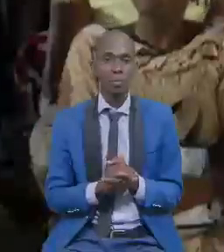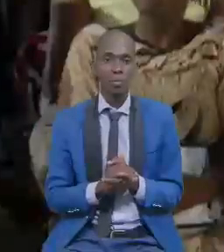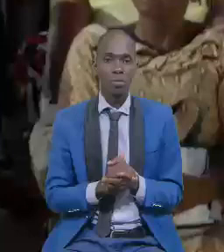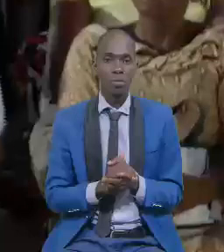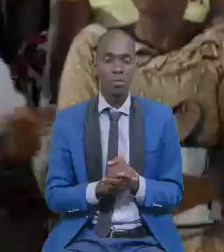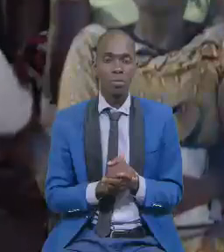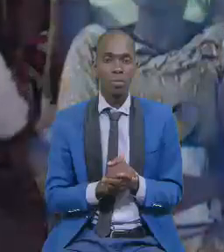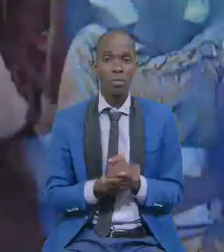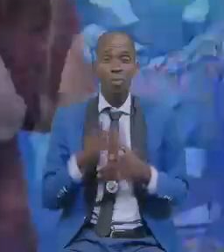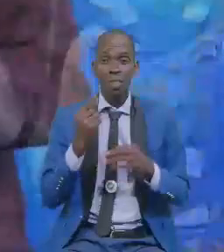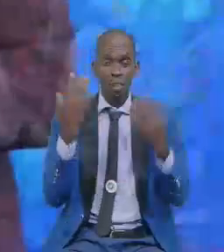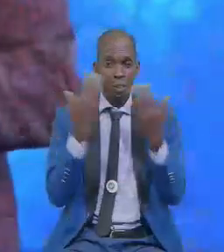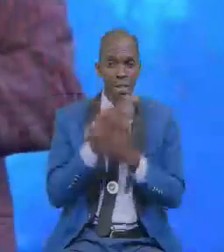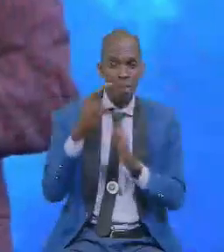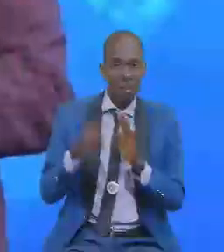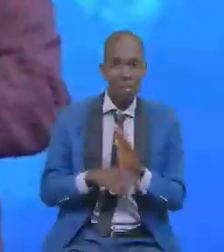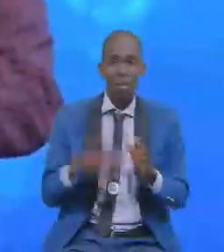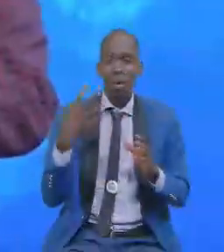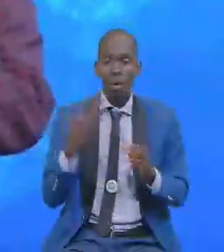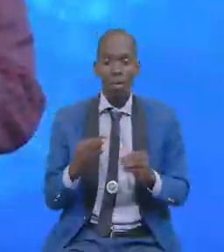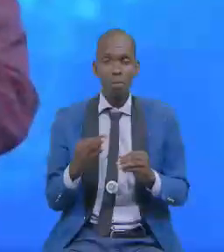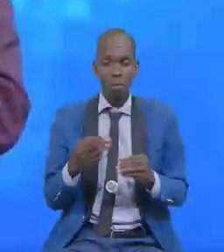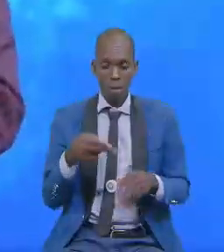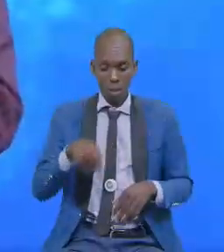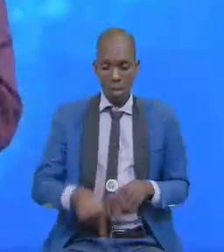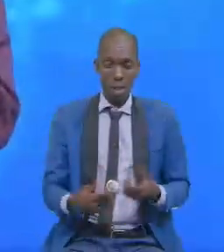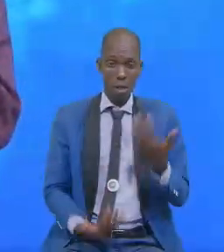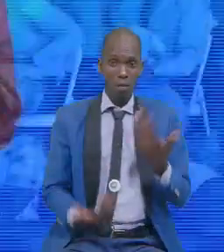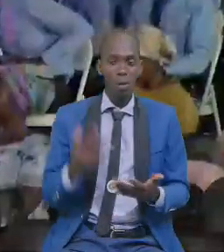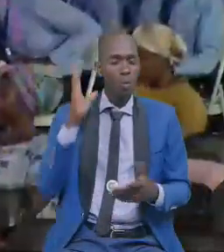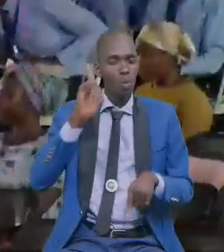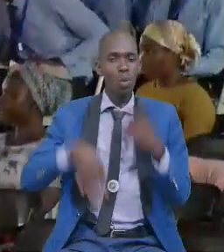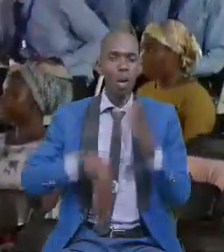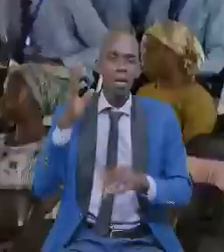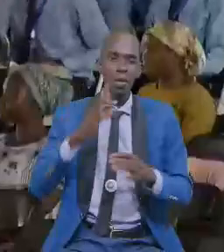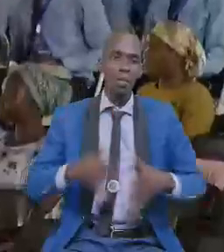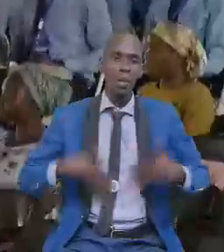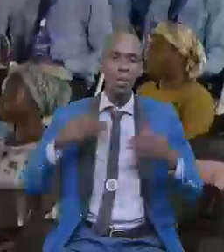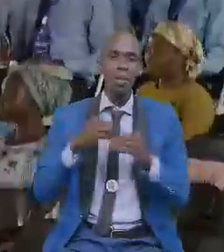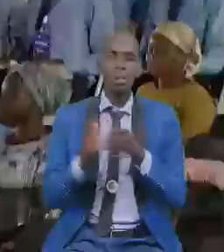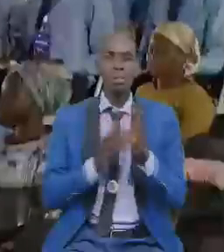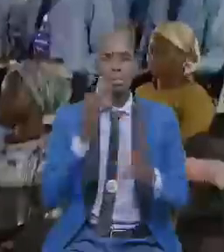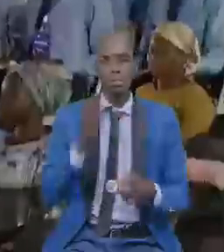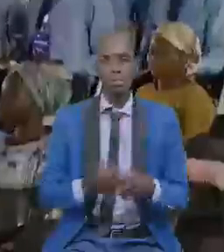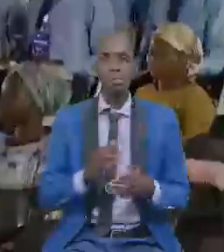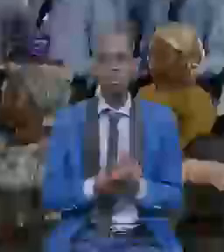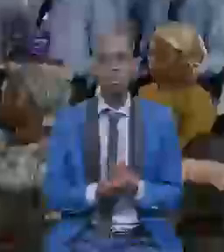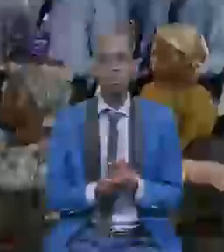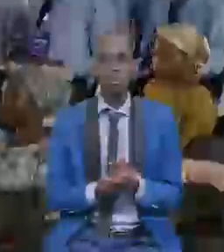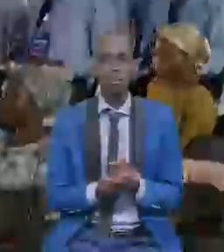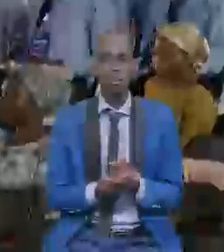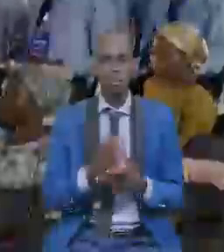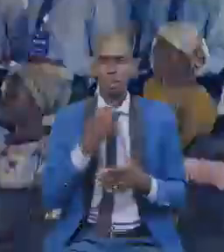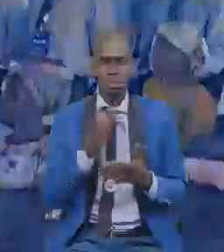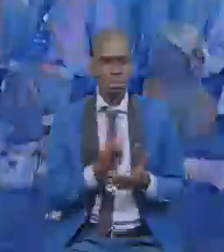The darkness of hell will get out of your life. You say, I thought